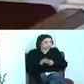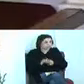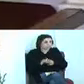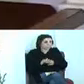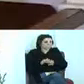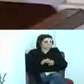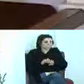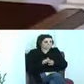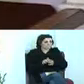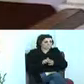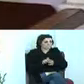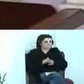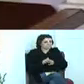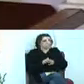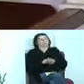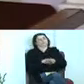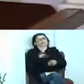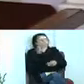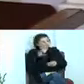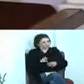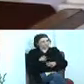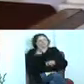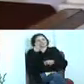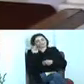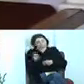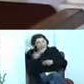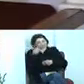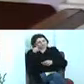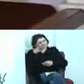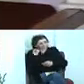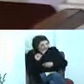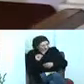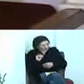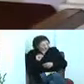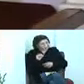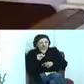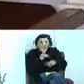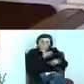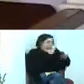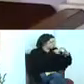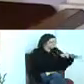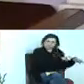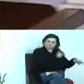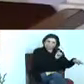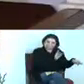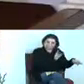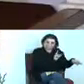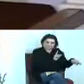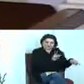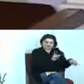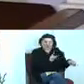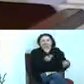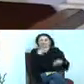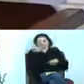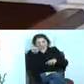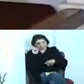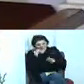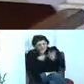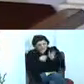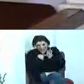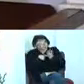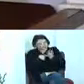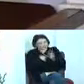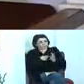You cannot be the egg. You must be the ham. You make a commitment. You're going to stay.